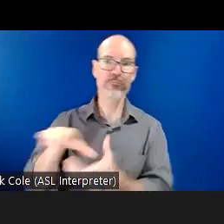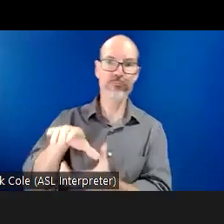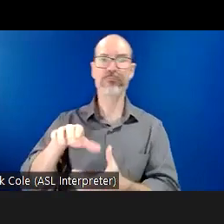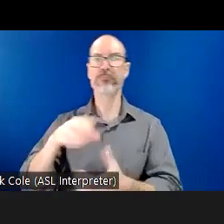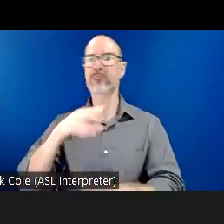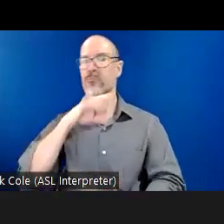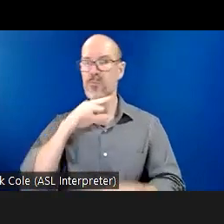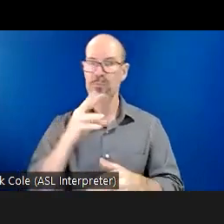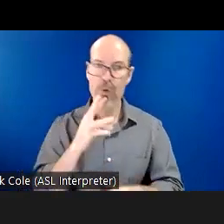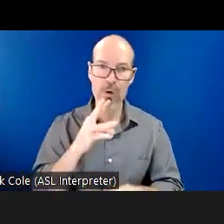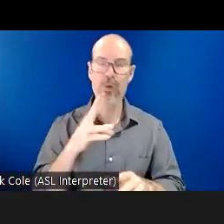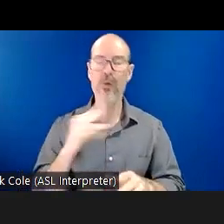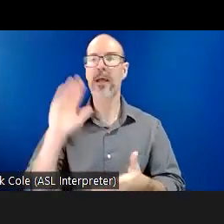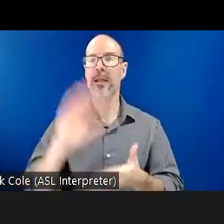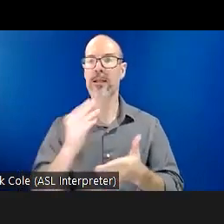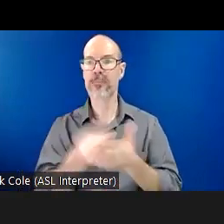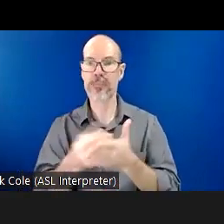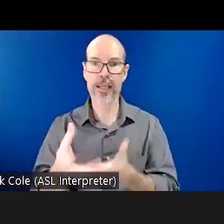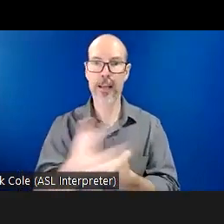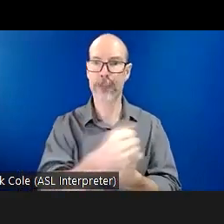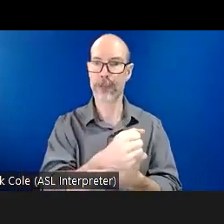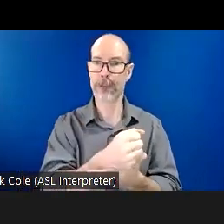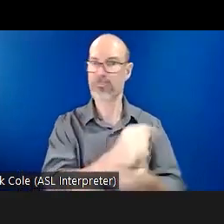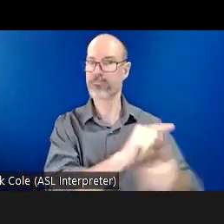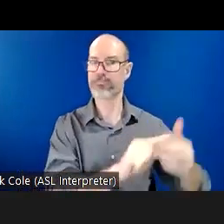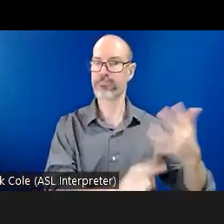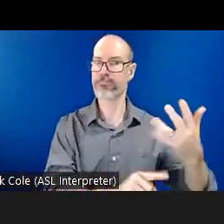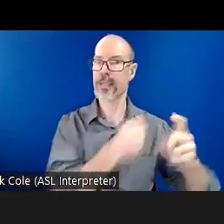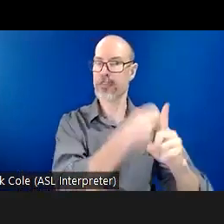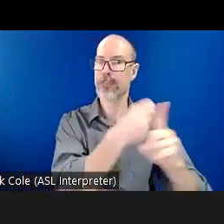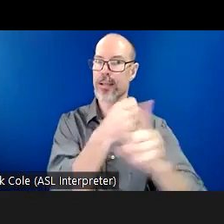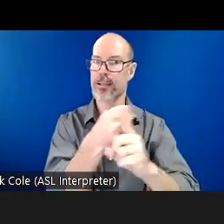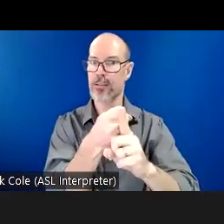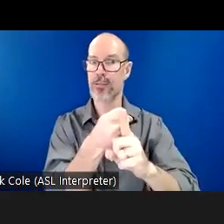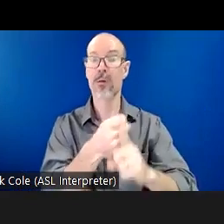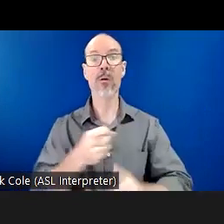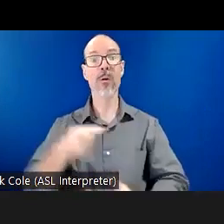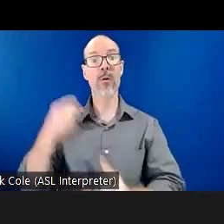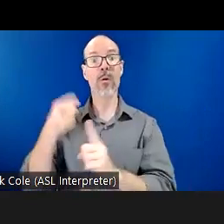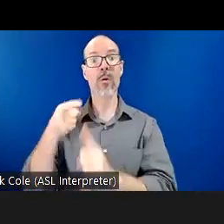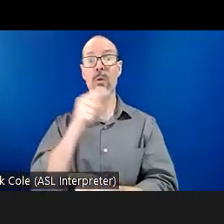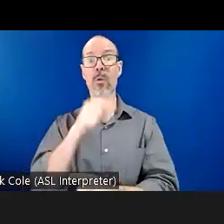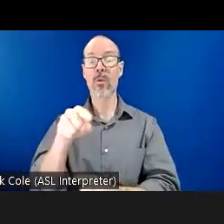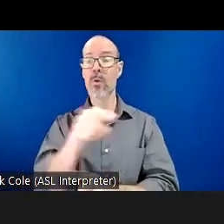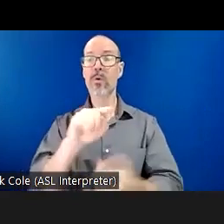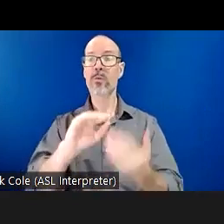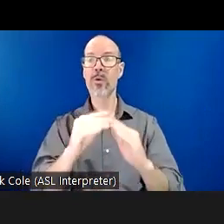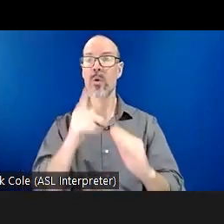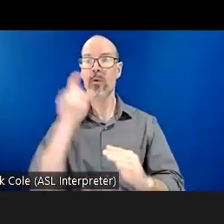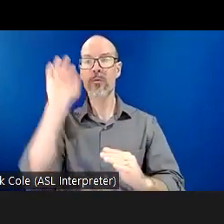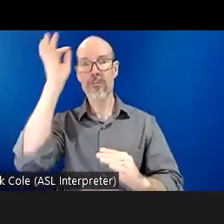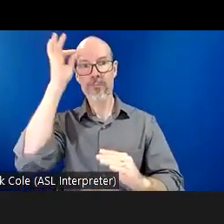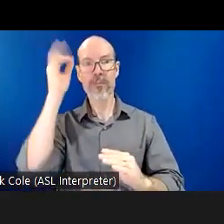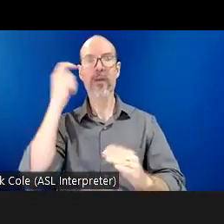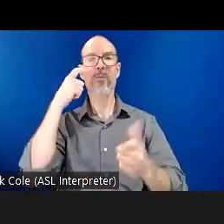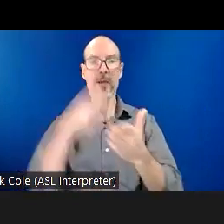income. And it's the goal of this program, which are the communities that are defined federally as low income and disadvantaged communities, are